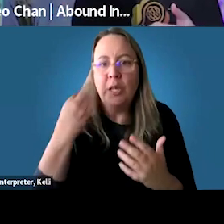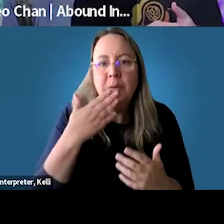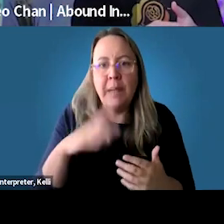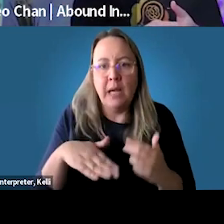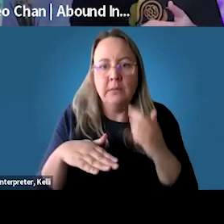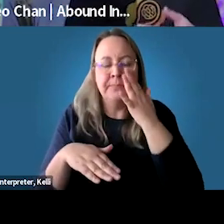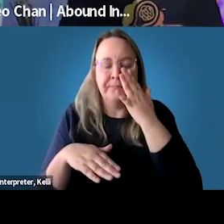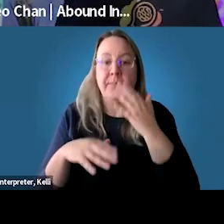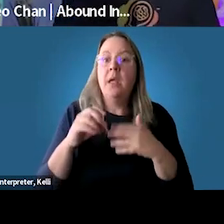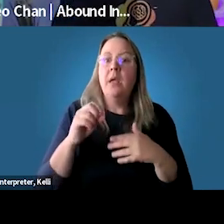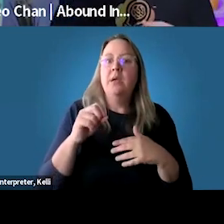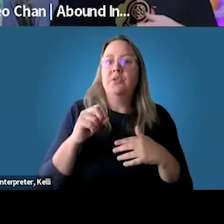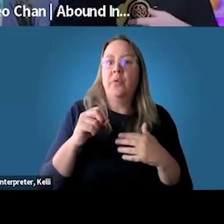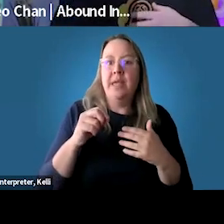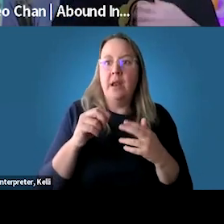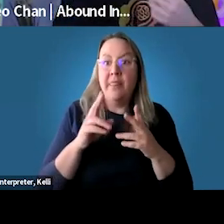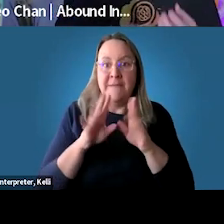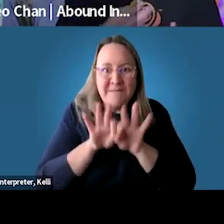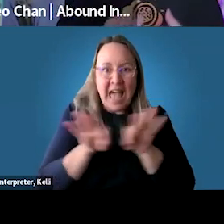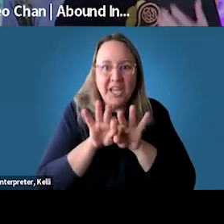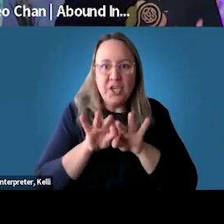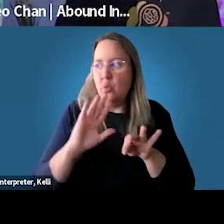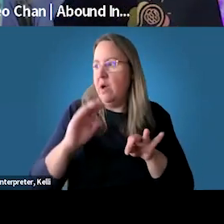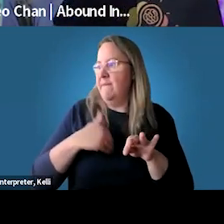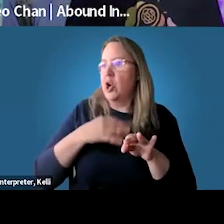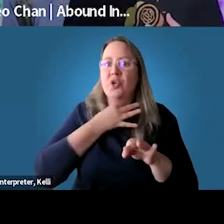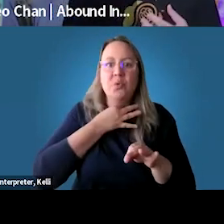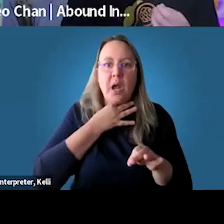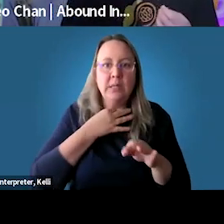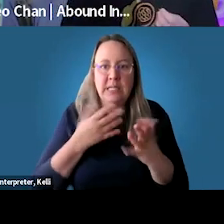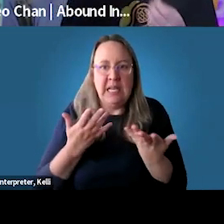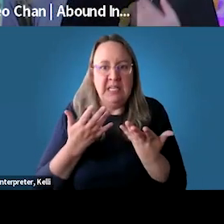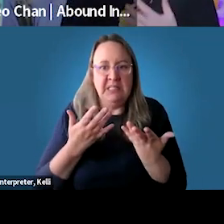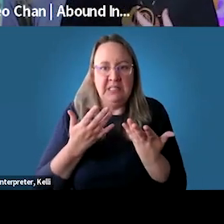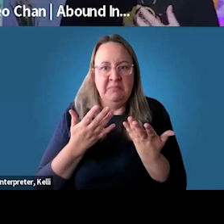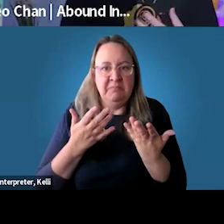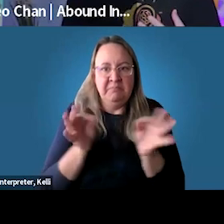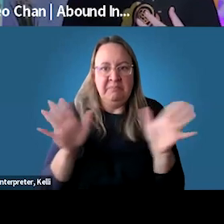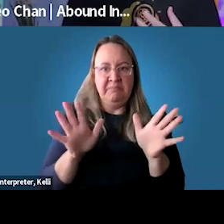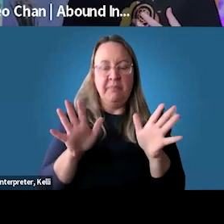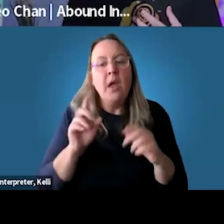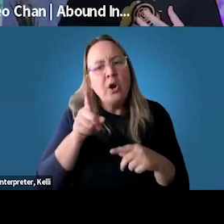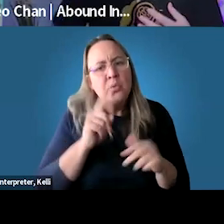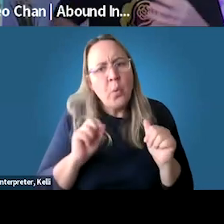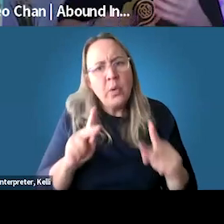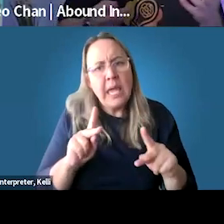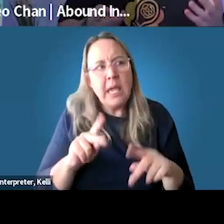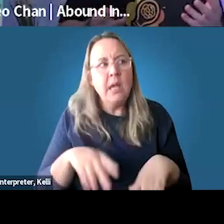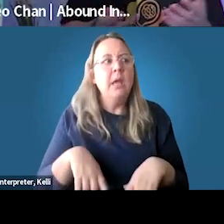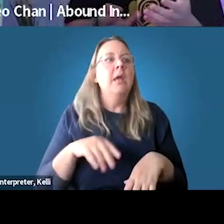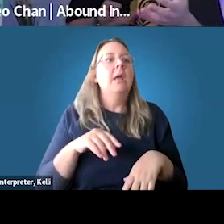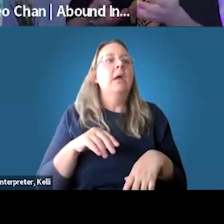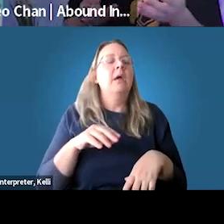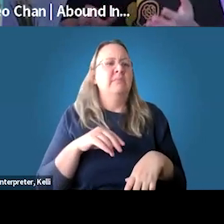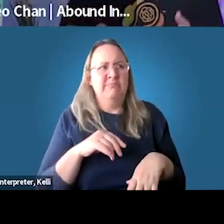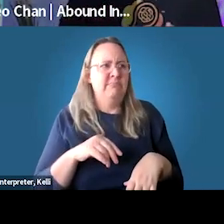beginner. And so it's kind of a hard look at ourselves. Would you be okay if people were like,